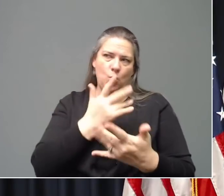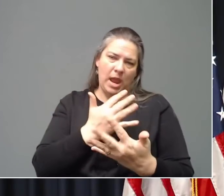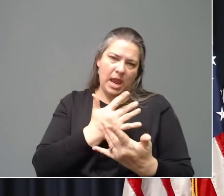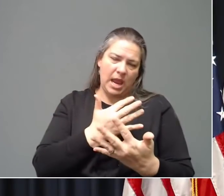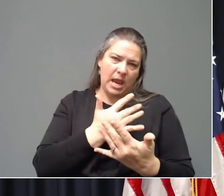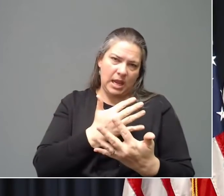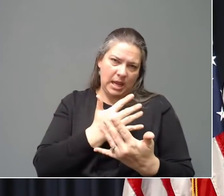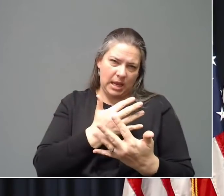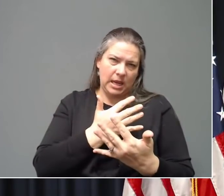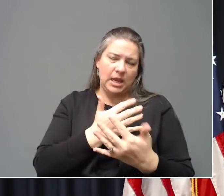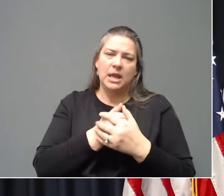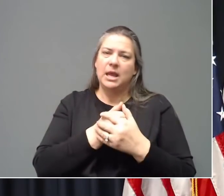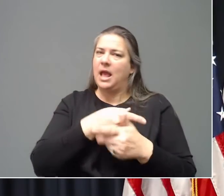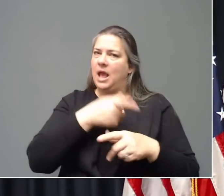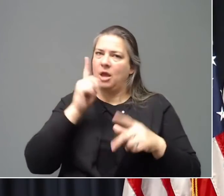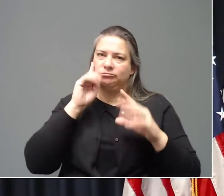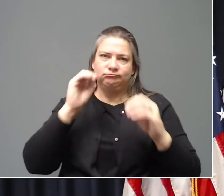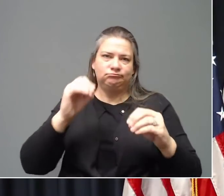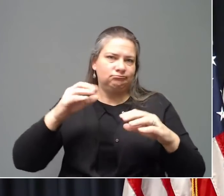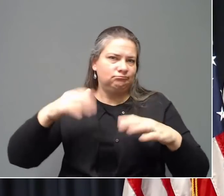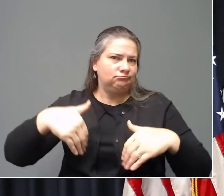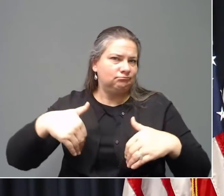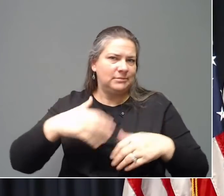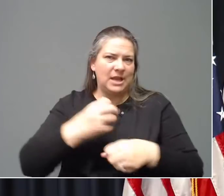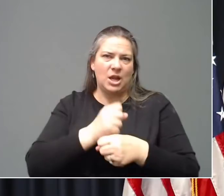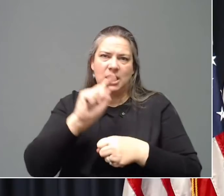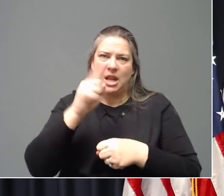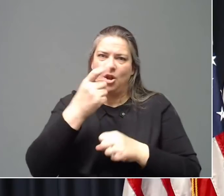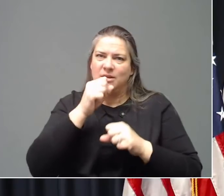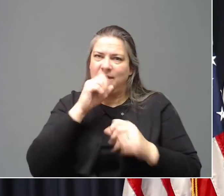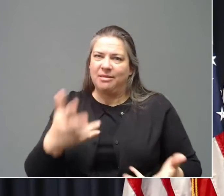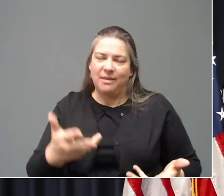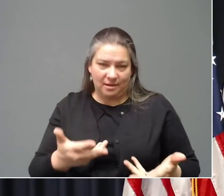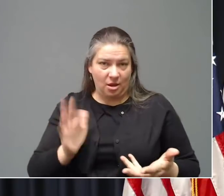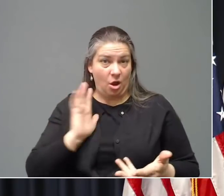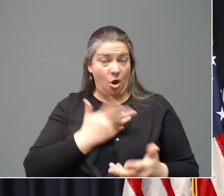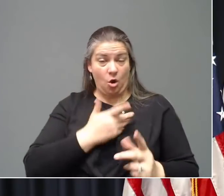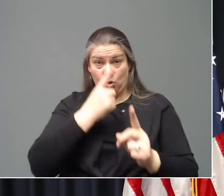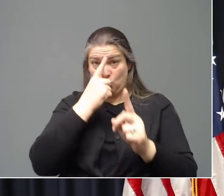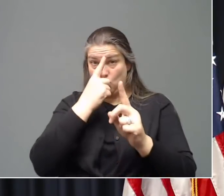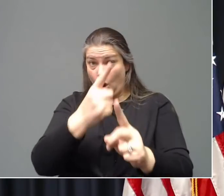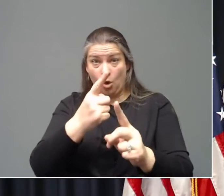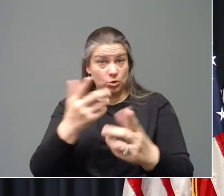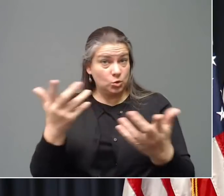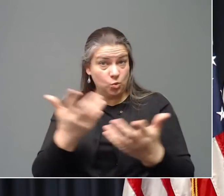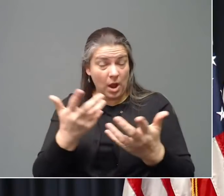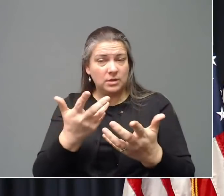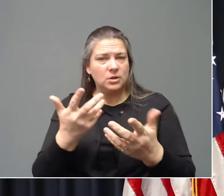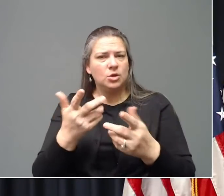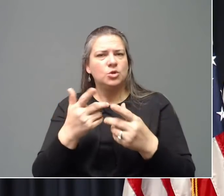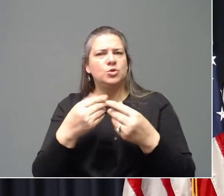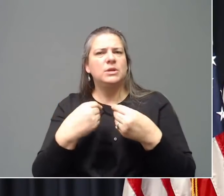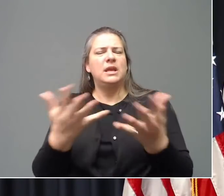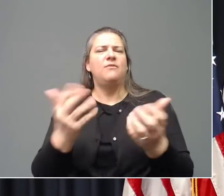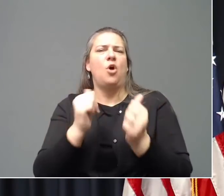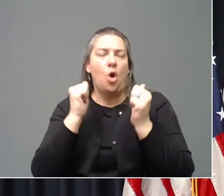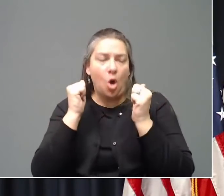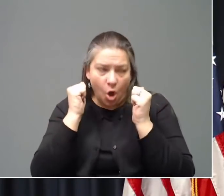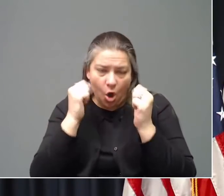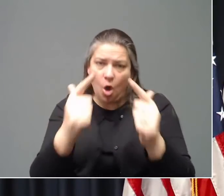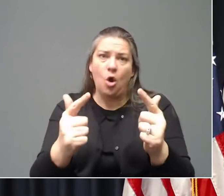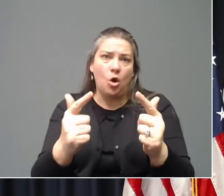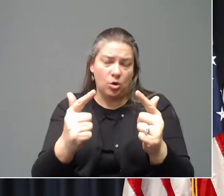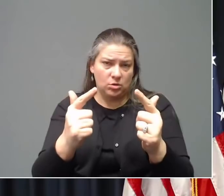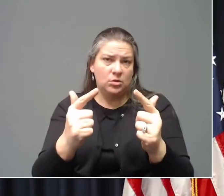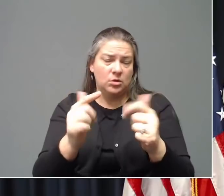and haven't received the first dollar. Our goal is to address all of these challenges, and again, whether the